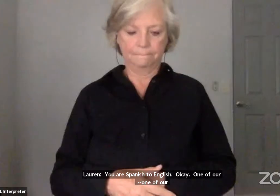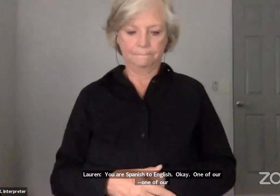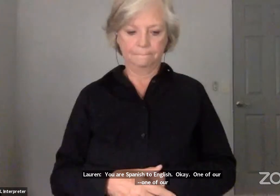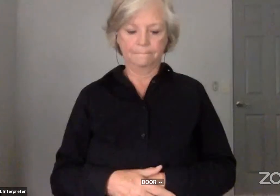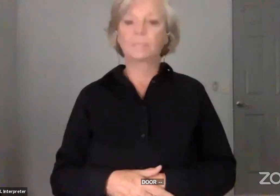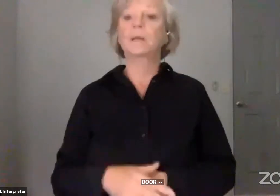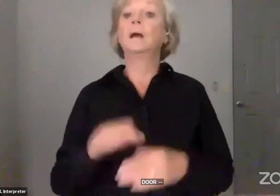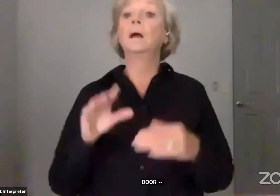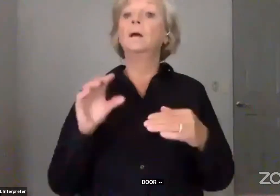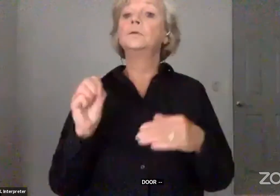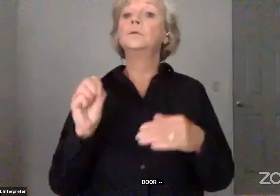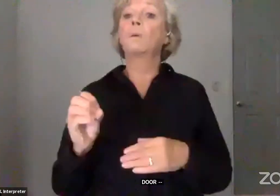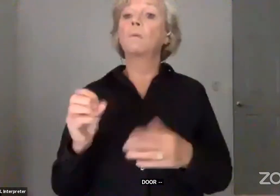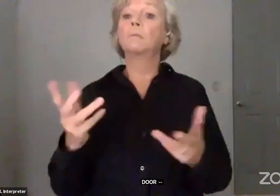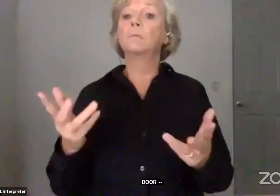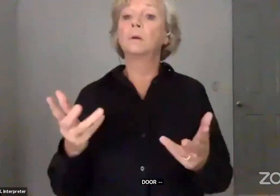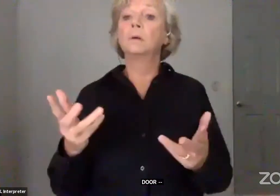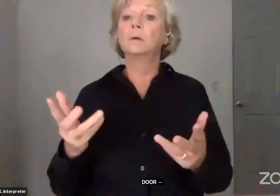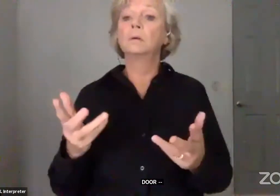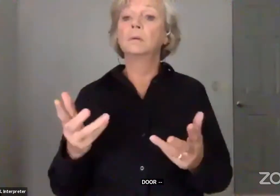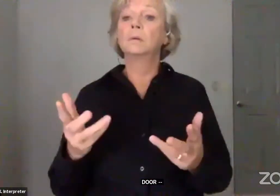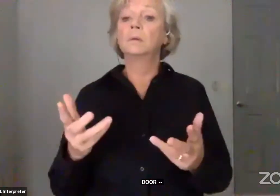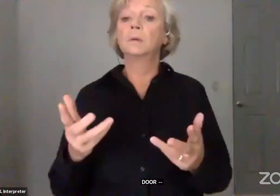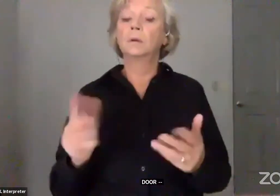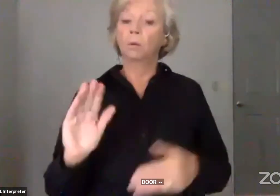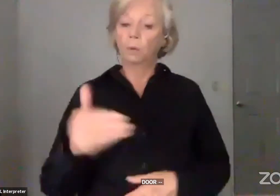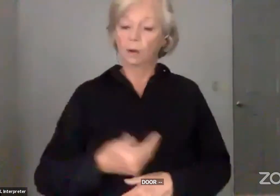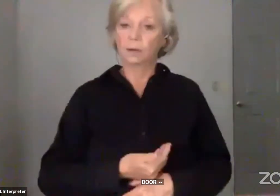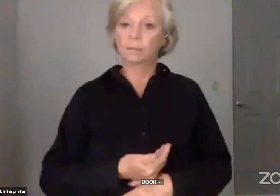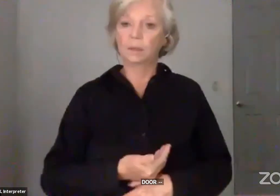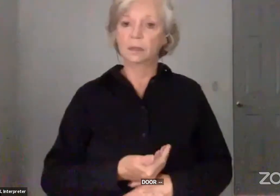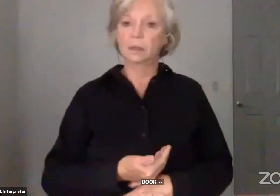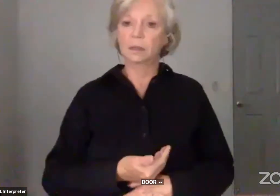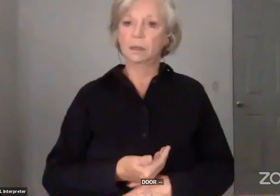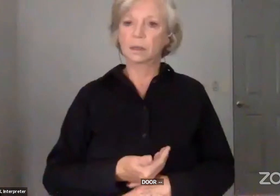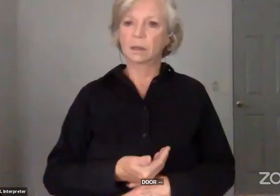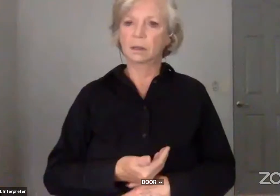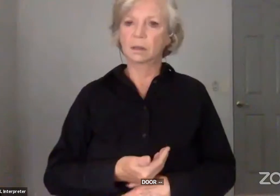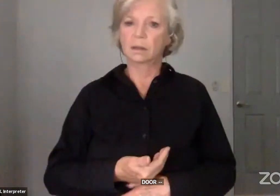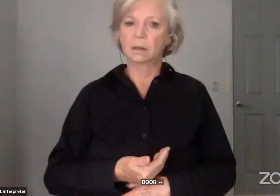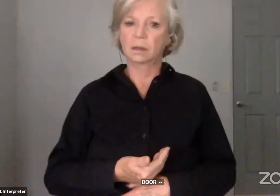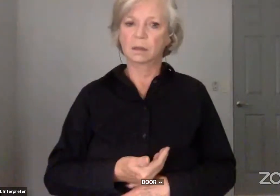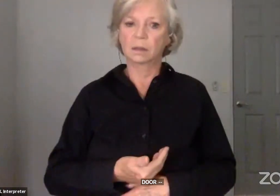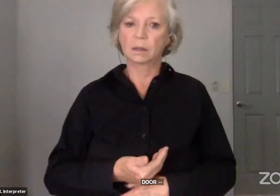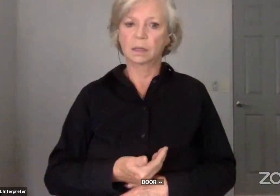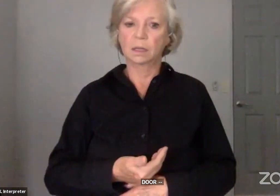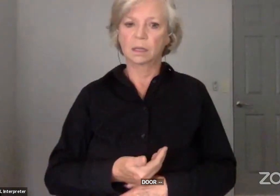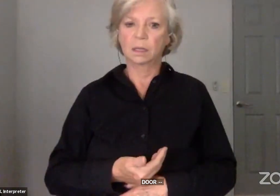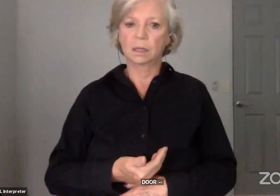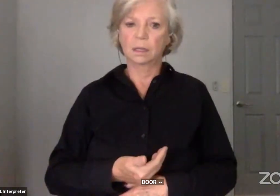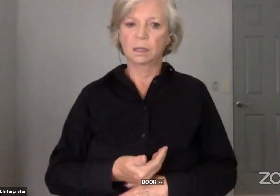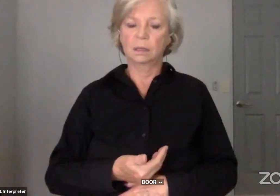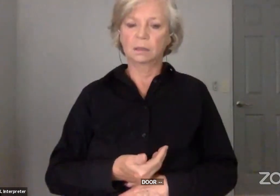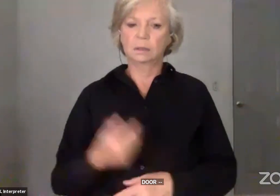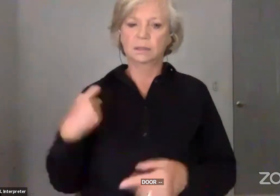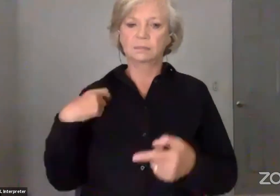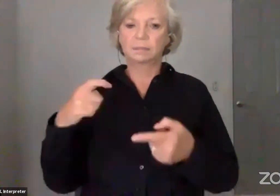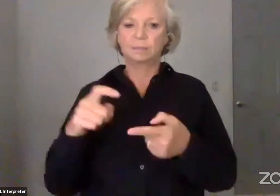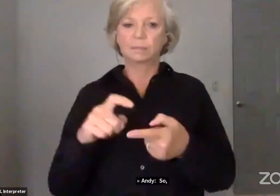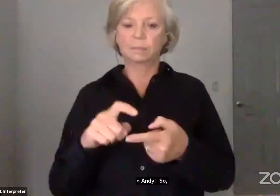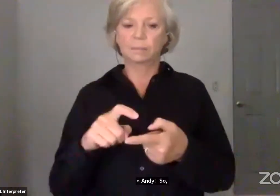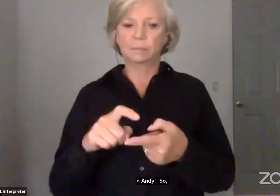So Mercedes, welcome. I would like, if you'd Buenas like. tardes a todos. Mi nombre es